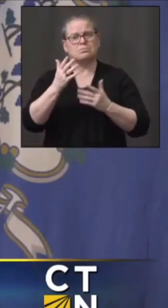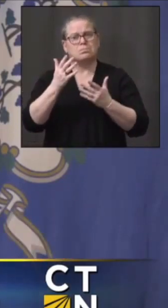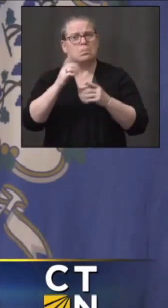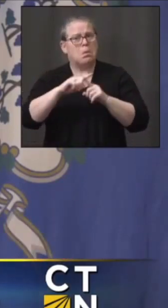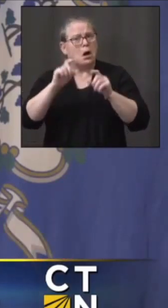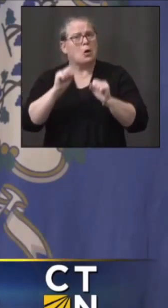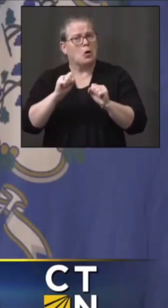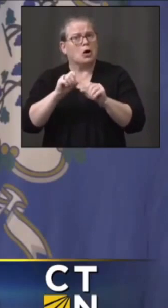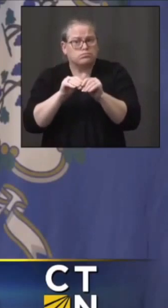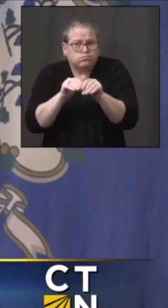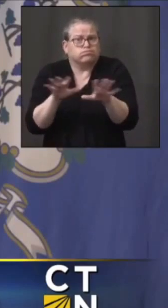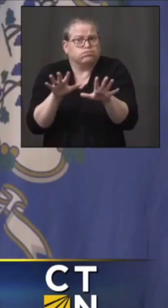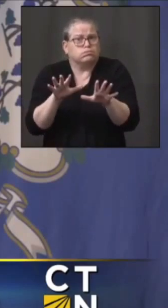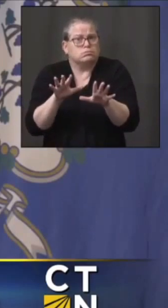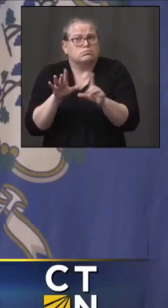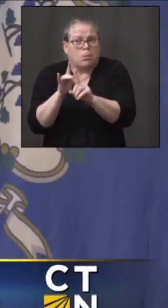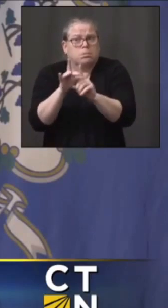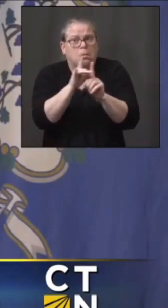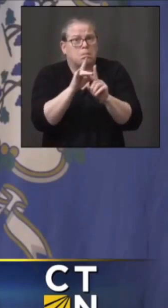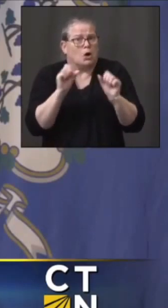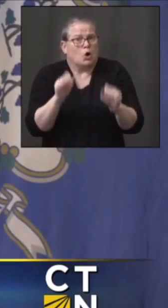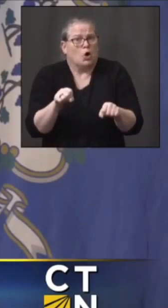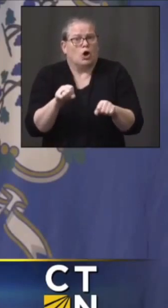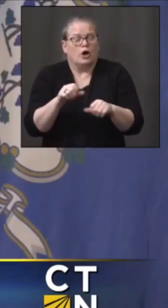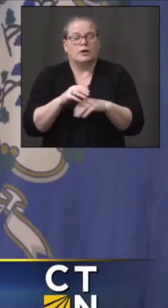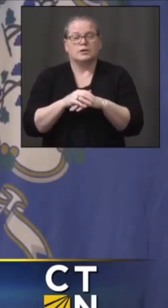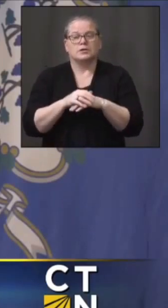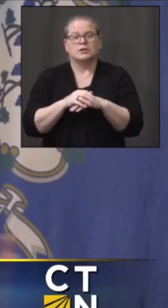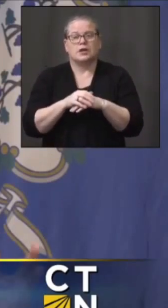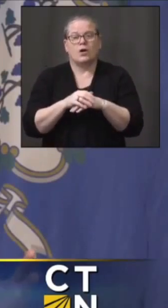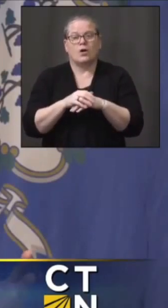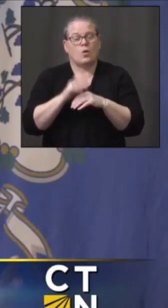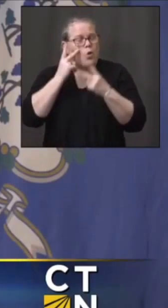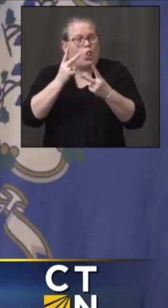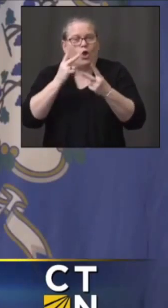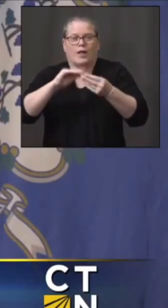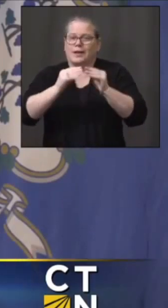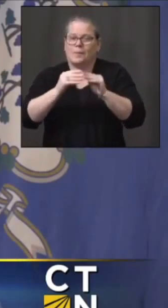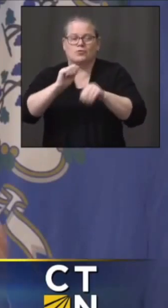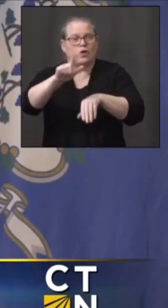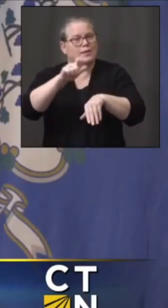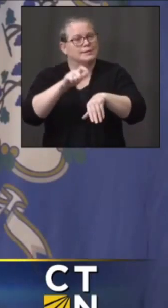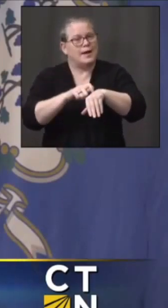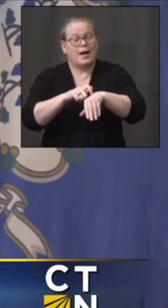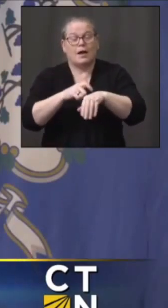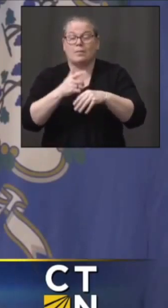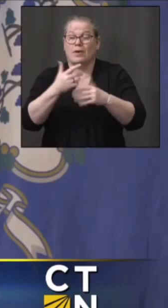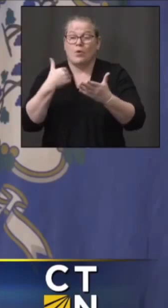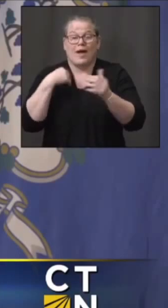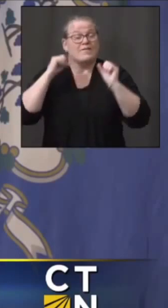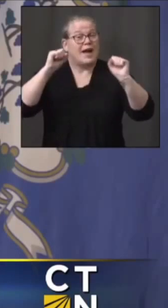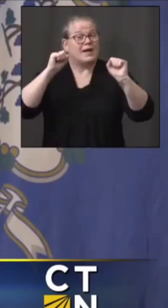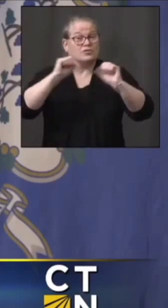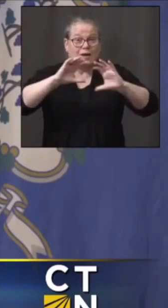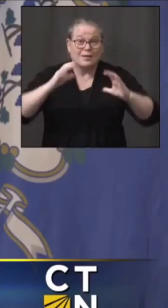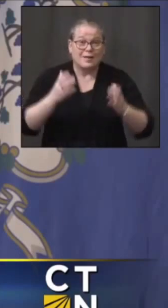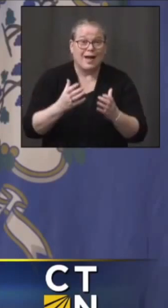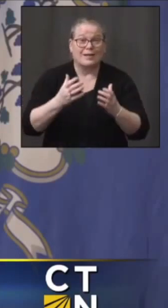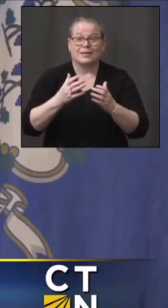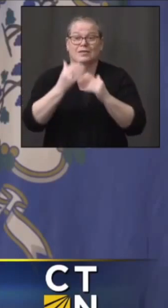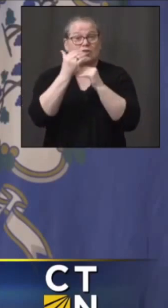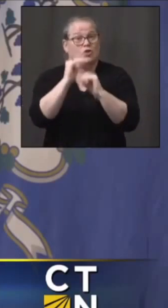community spread, you keep a look at this all the time. That said, we've got our exercise classes and the such. They're limited